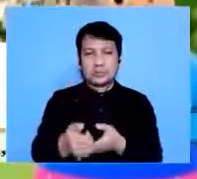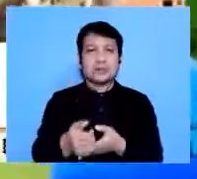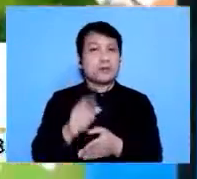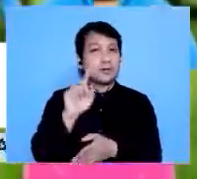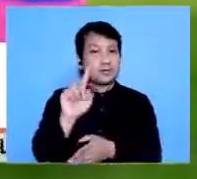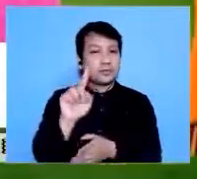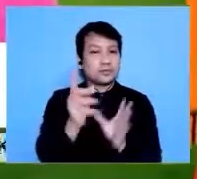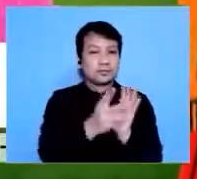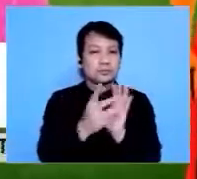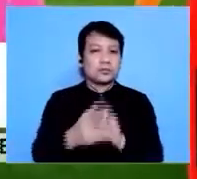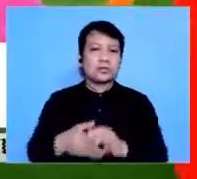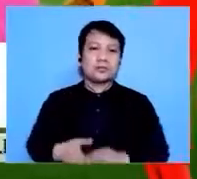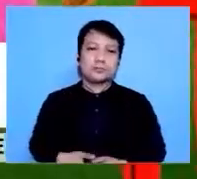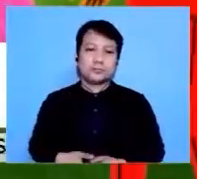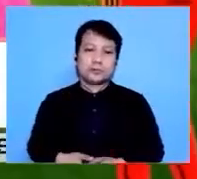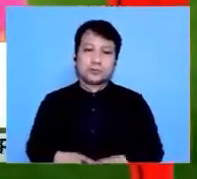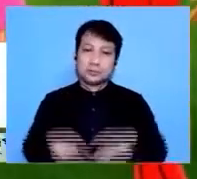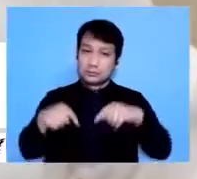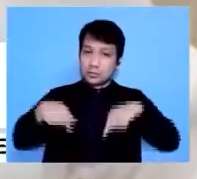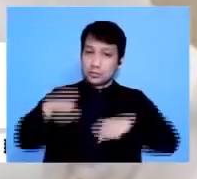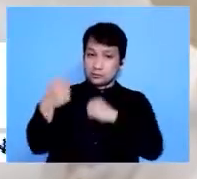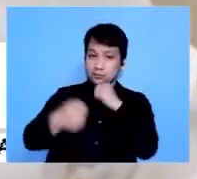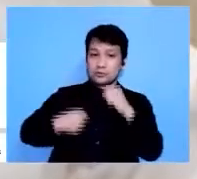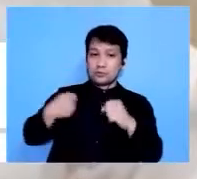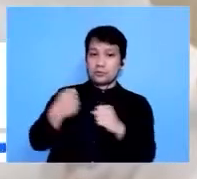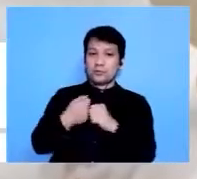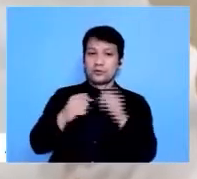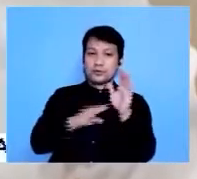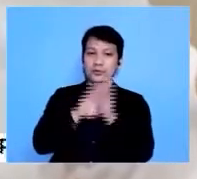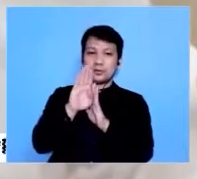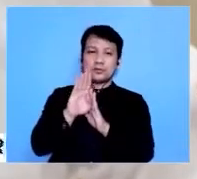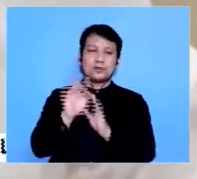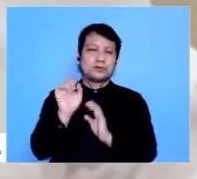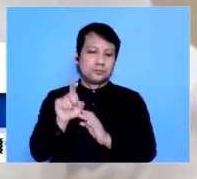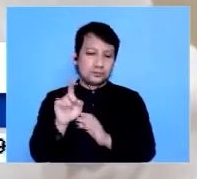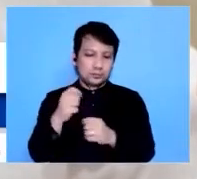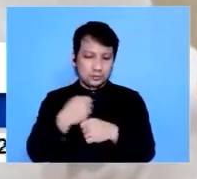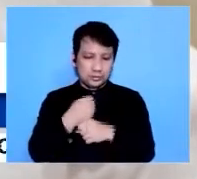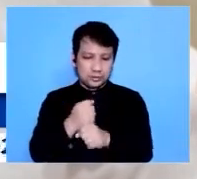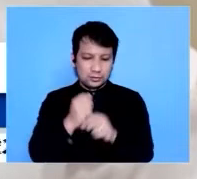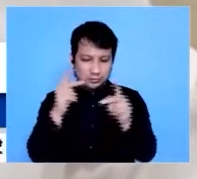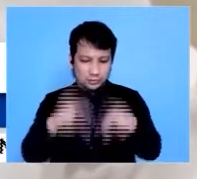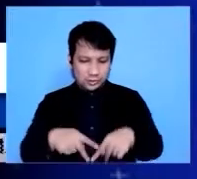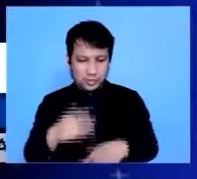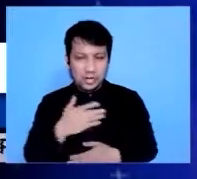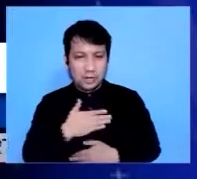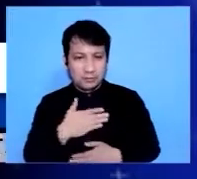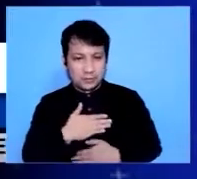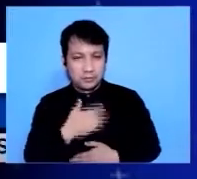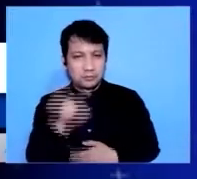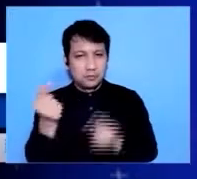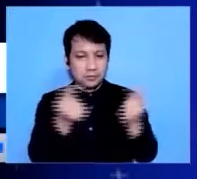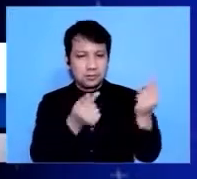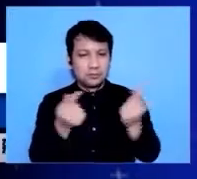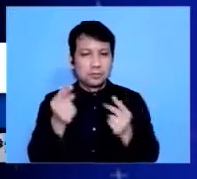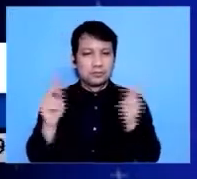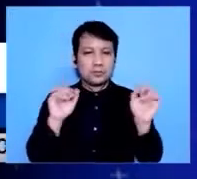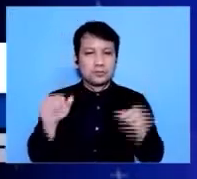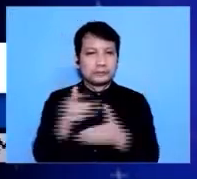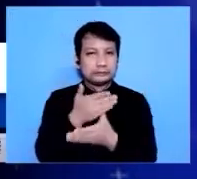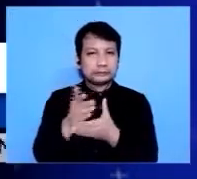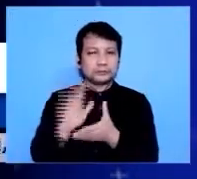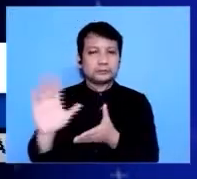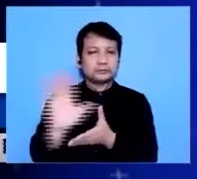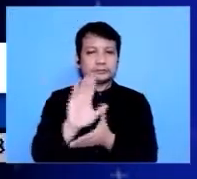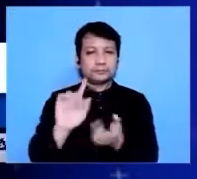community this year we develop a chatbot that creates a personalized happiness card that people can share to their friends